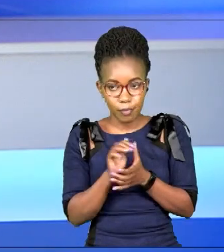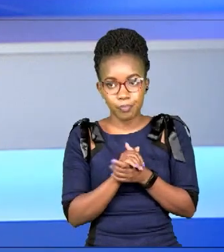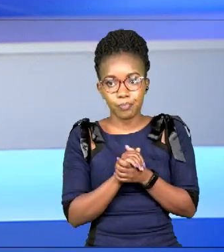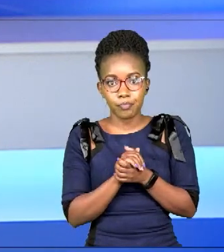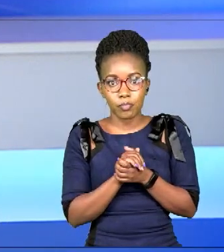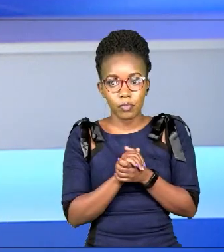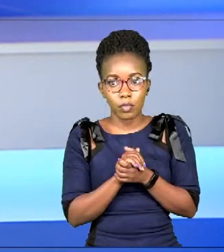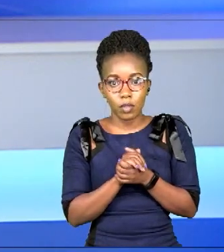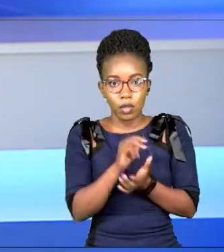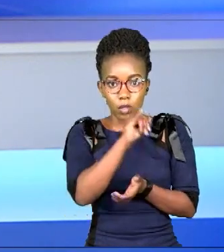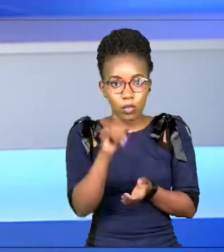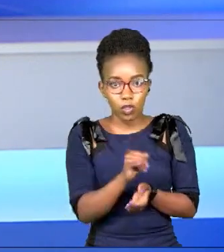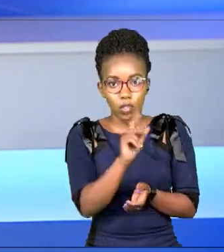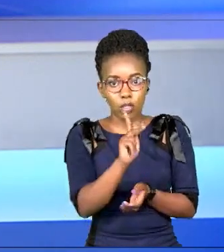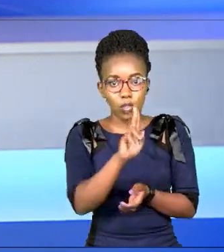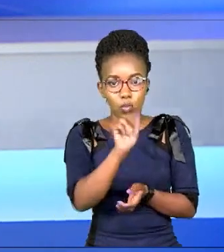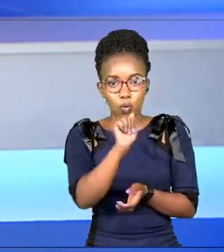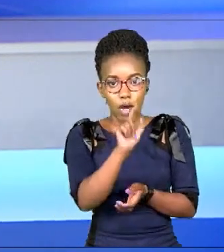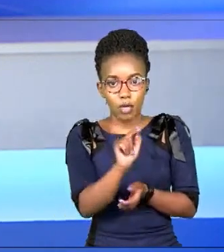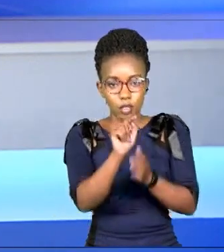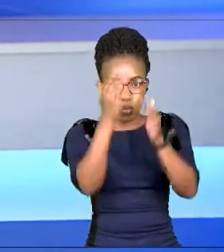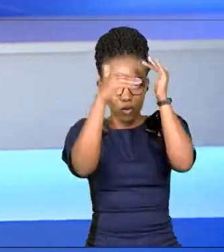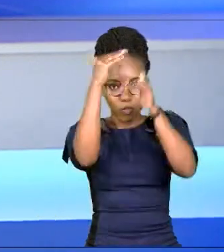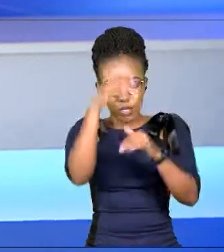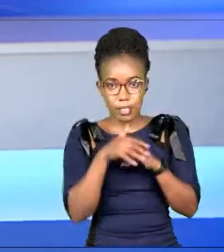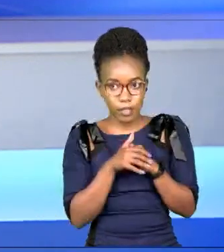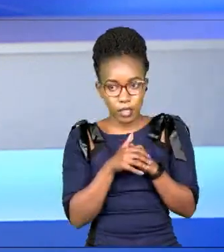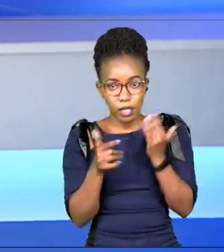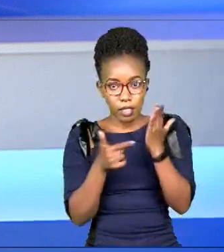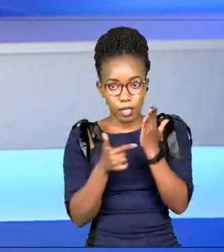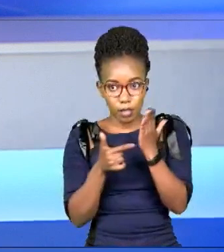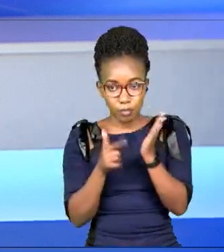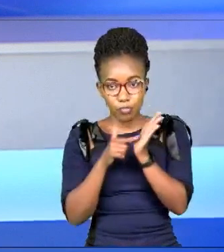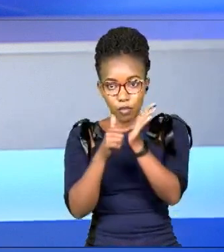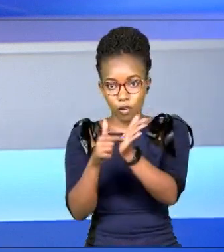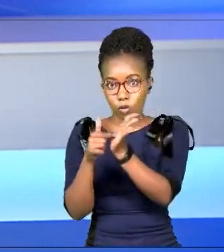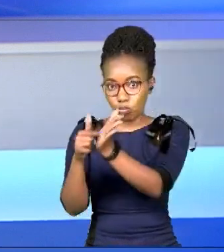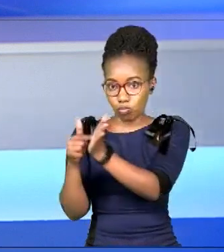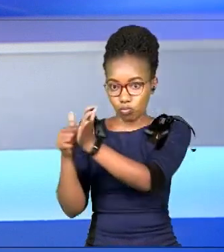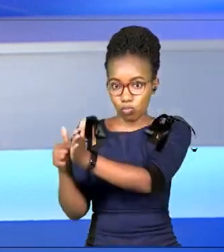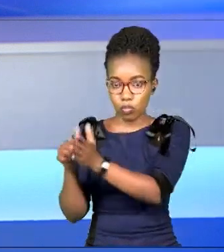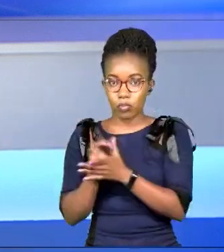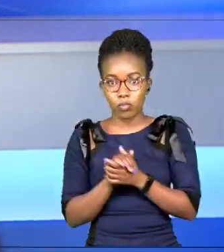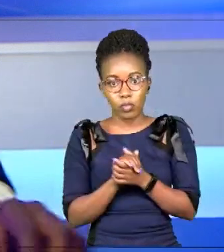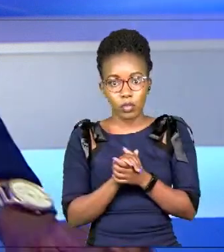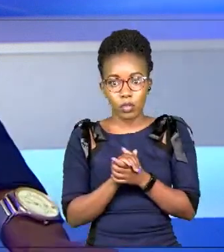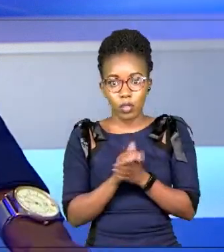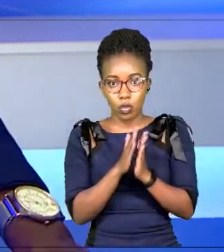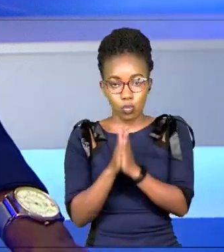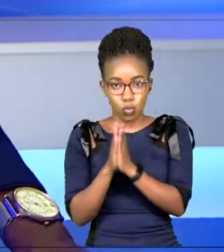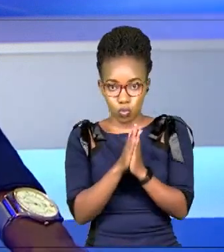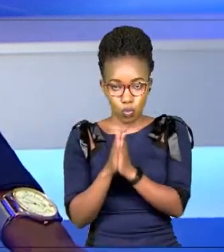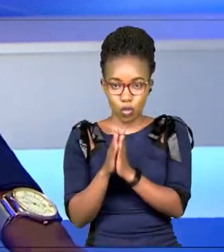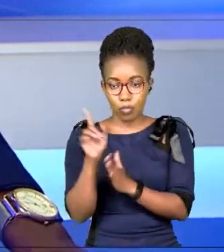Jomo Kenyatta University of Agriculture and Technology held its annual Tech Innovation Expo, which ended today. Our very own David Kagina was